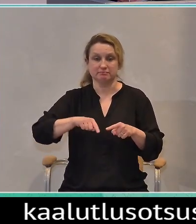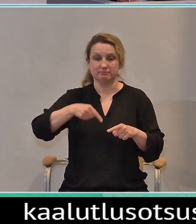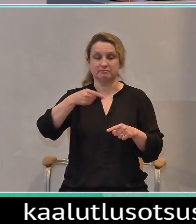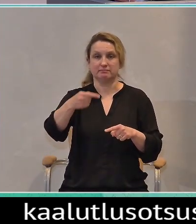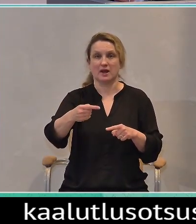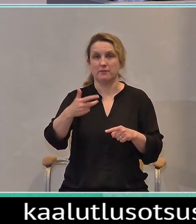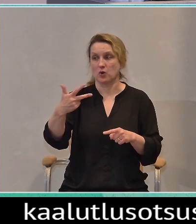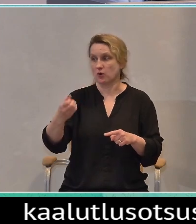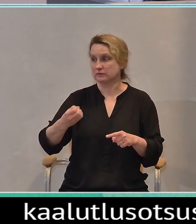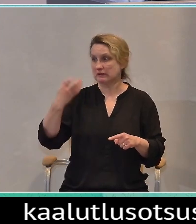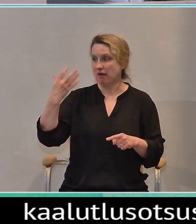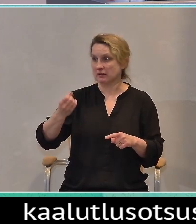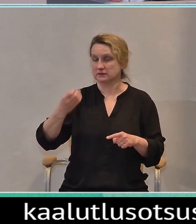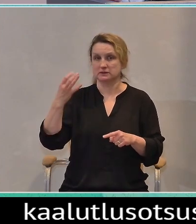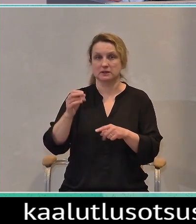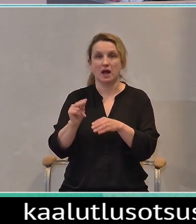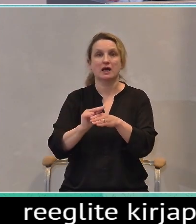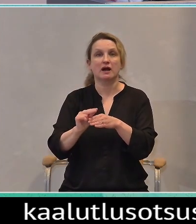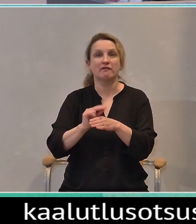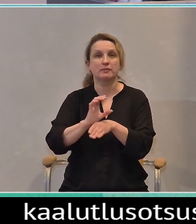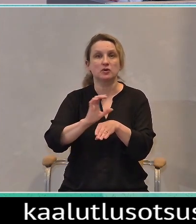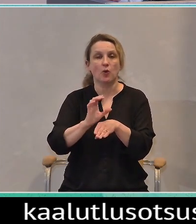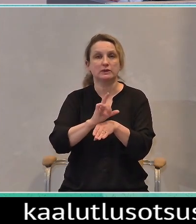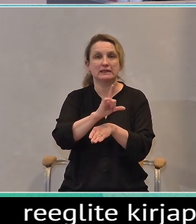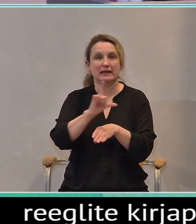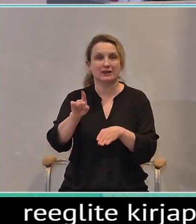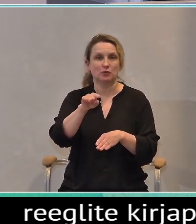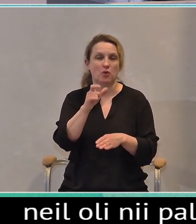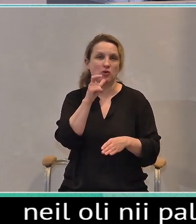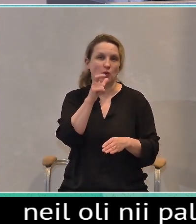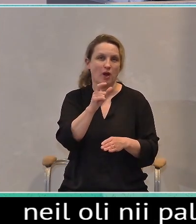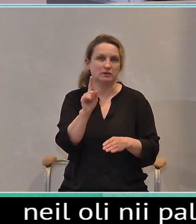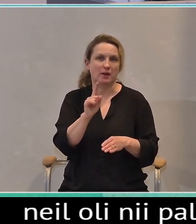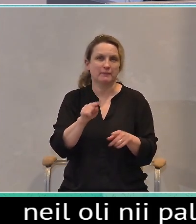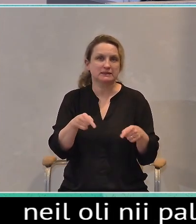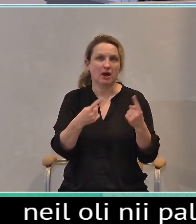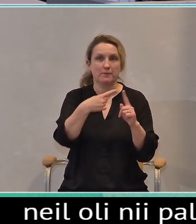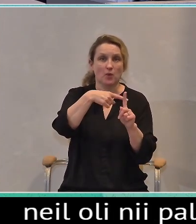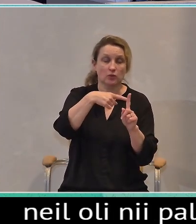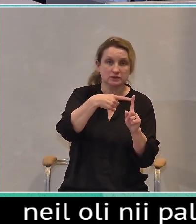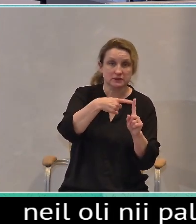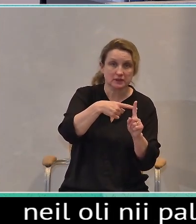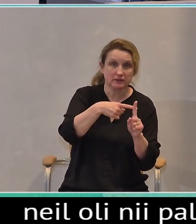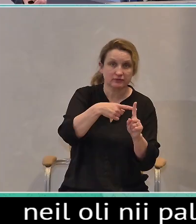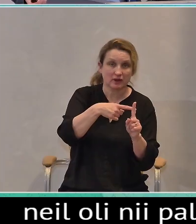the situation was severe enough to find a solution.